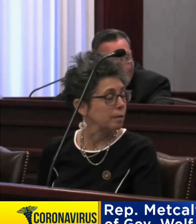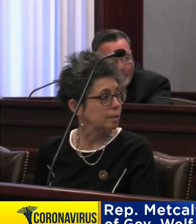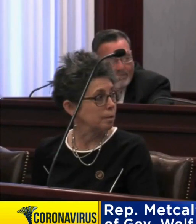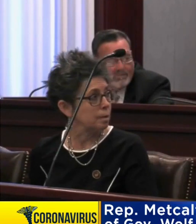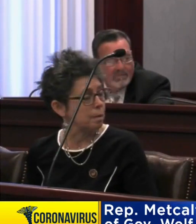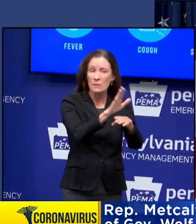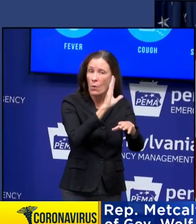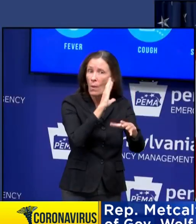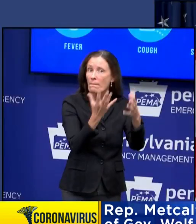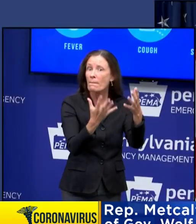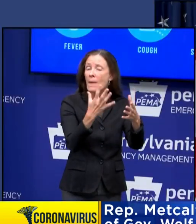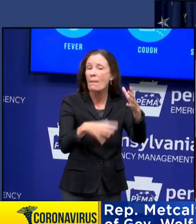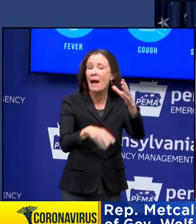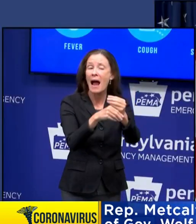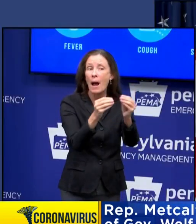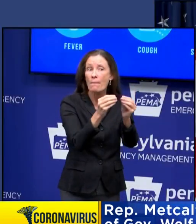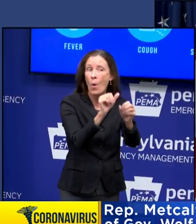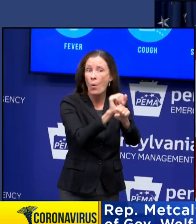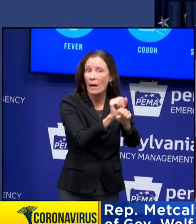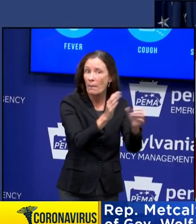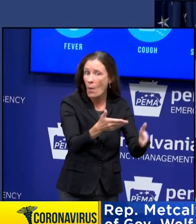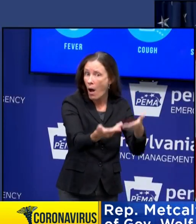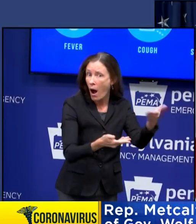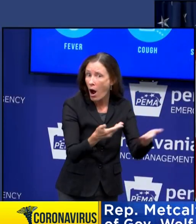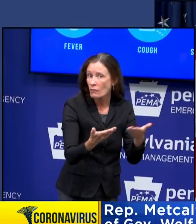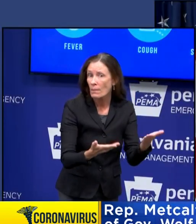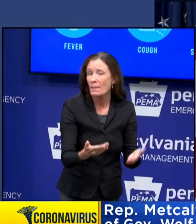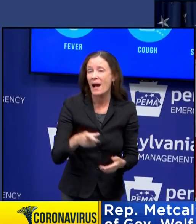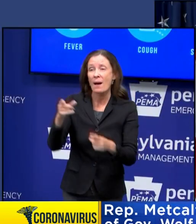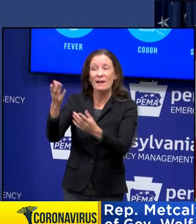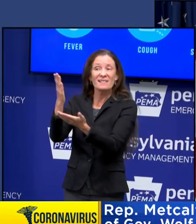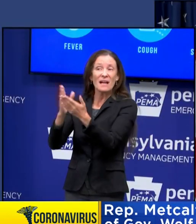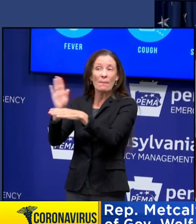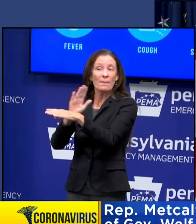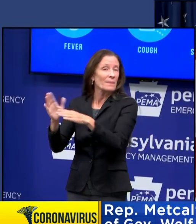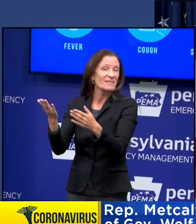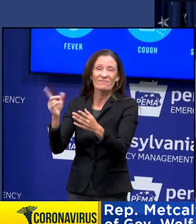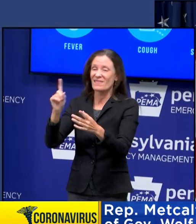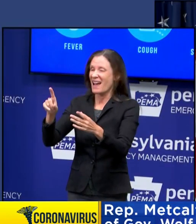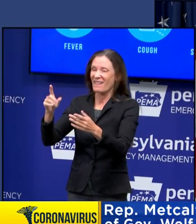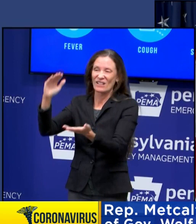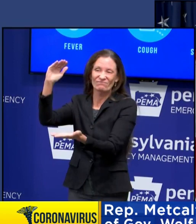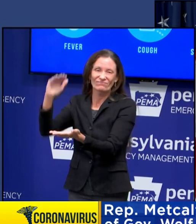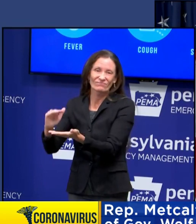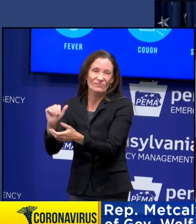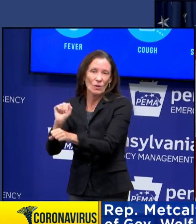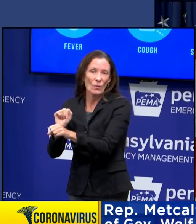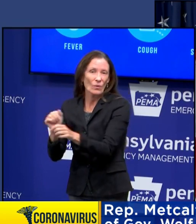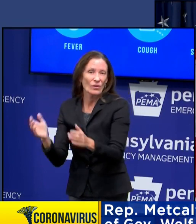homes. Metcalf said, quote, Pennsylvania citizens deserve and demand far better than a petulant